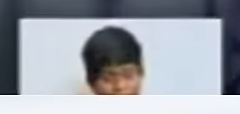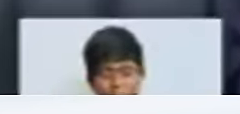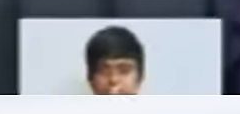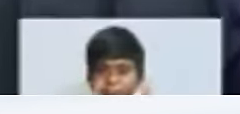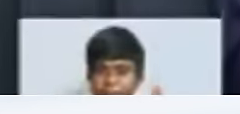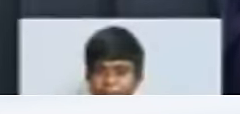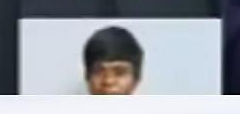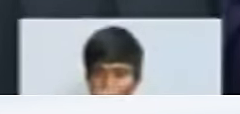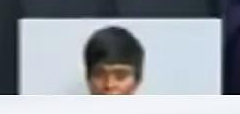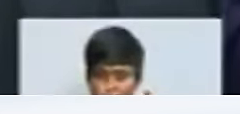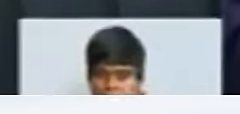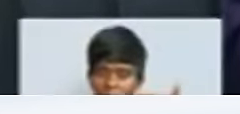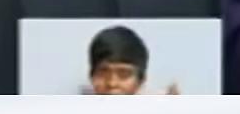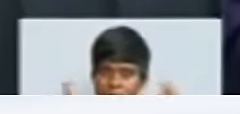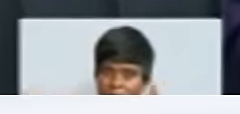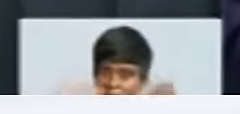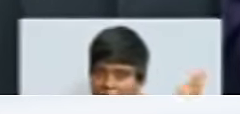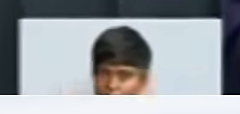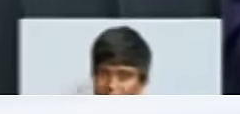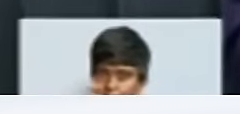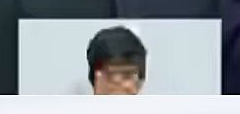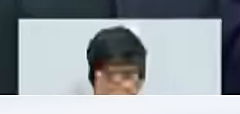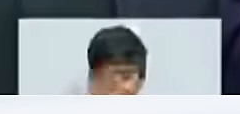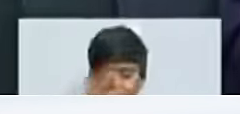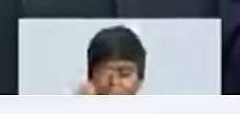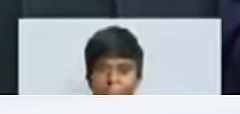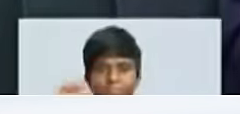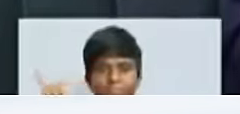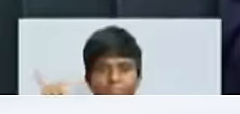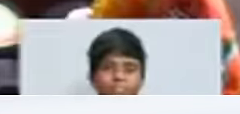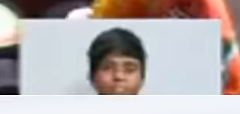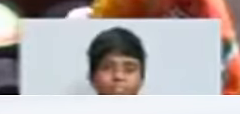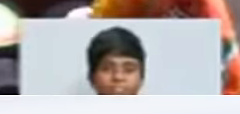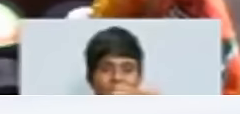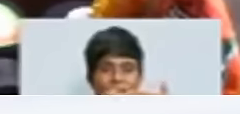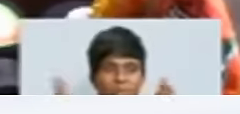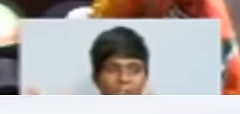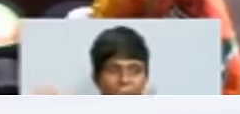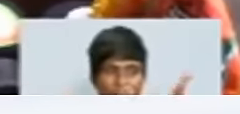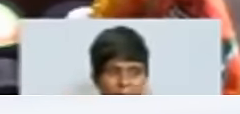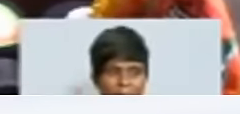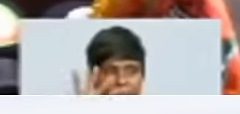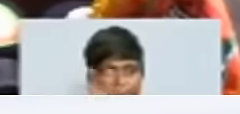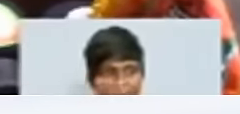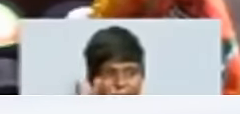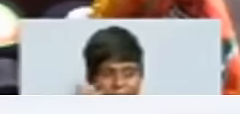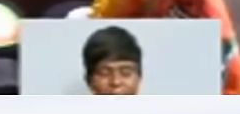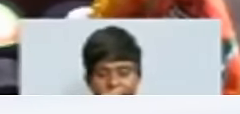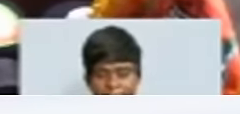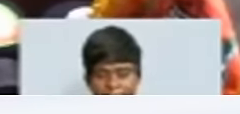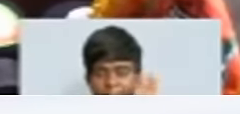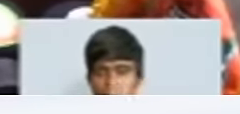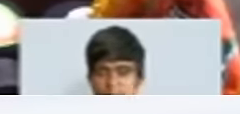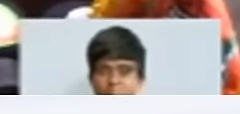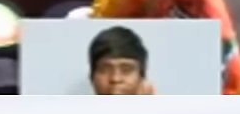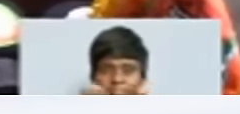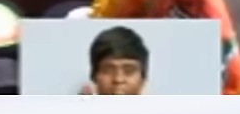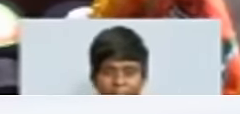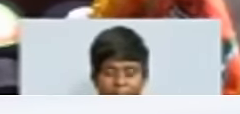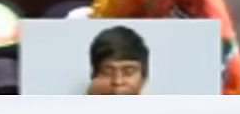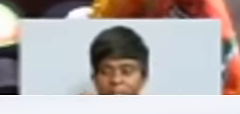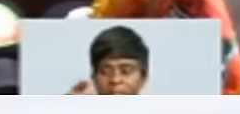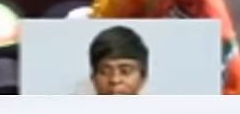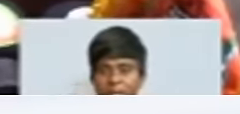expanding open-air correctional centers across the country. The open-air correctional facilities, for example, in